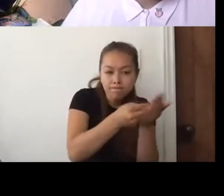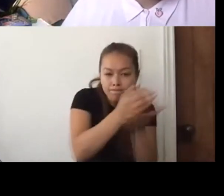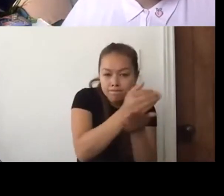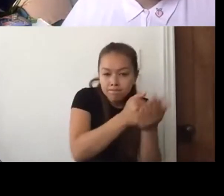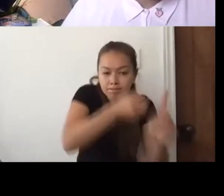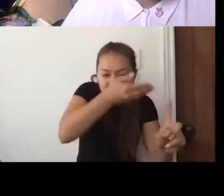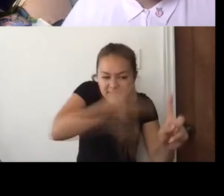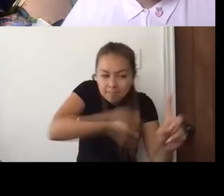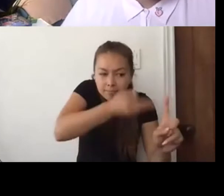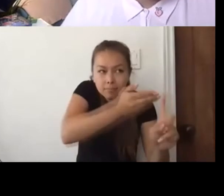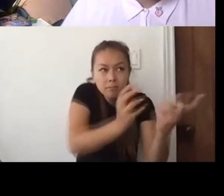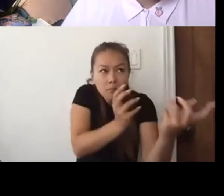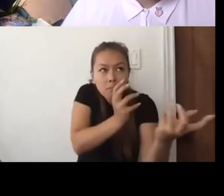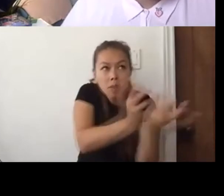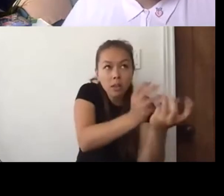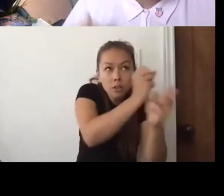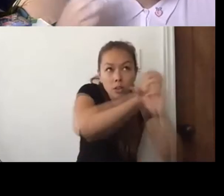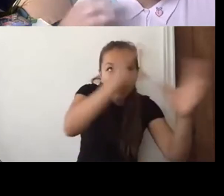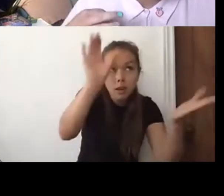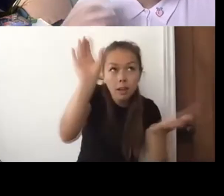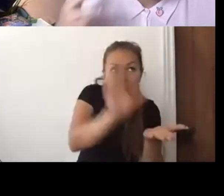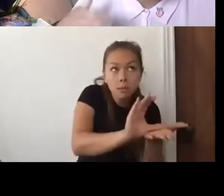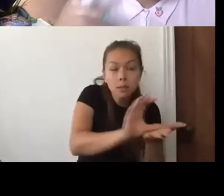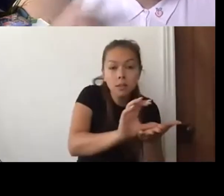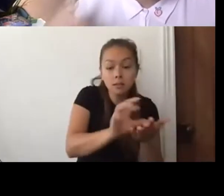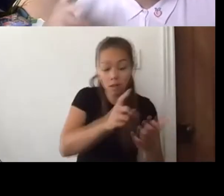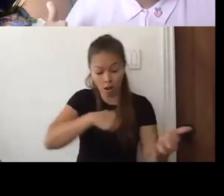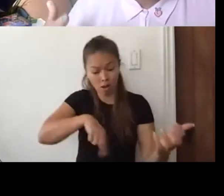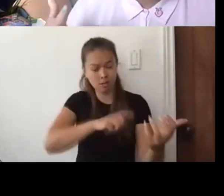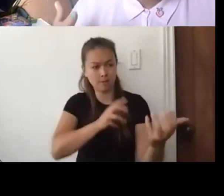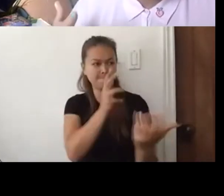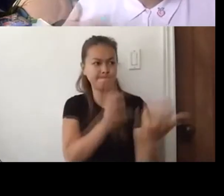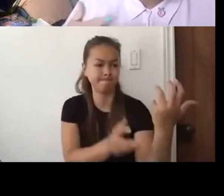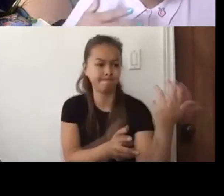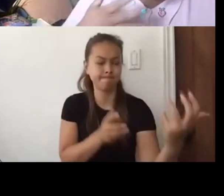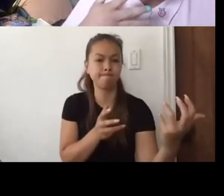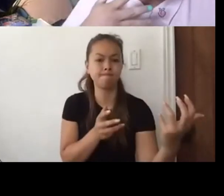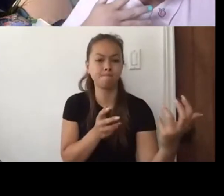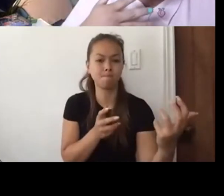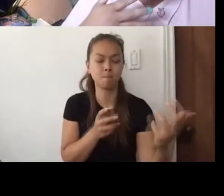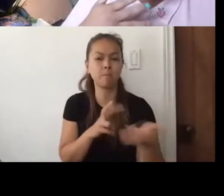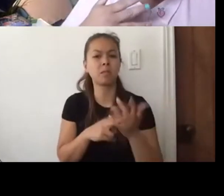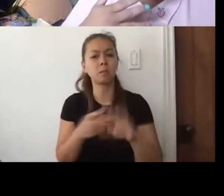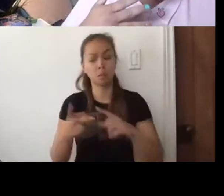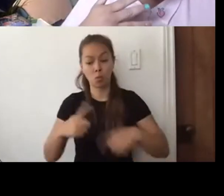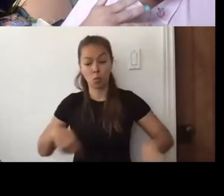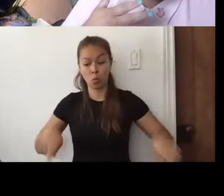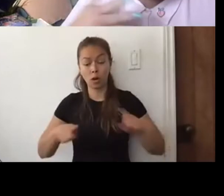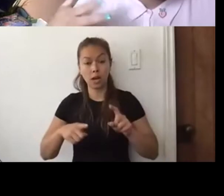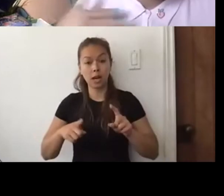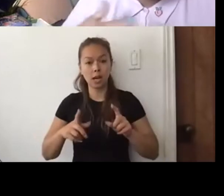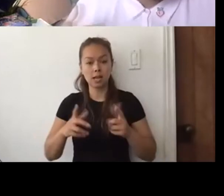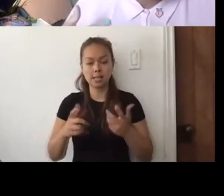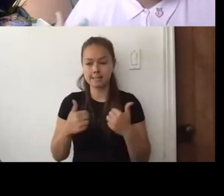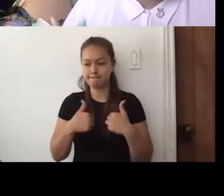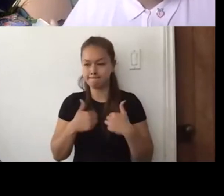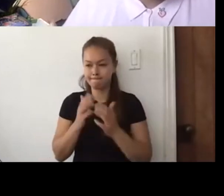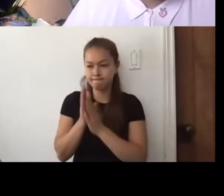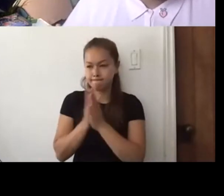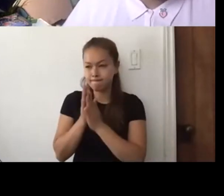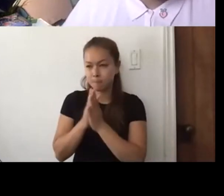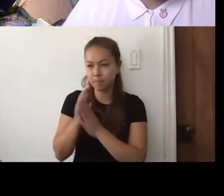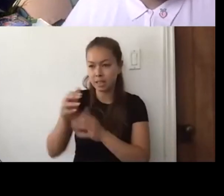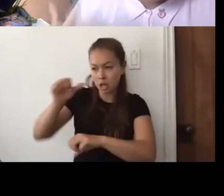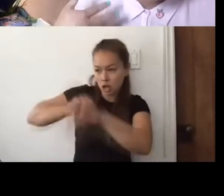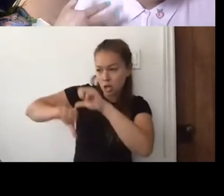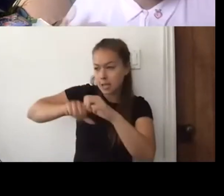about, you know, okay, where can we invest in each other's liberation? Because ultimately, you know, if we invest in each other's